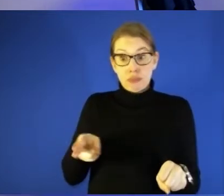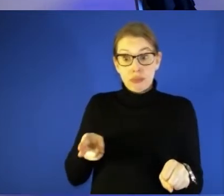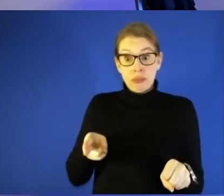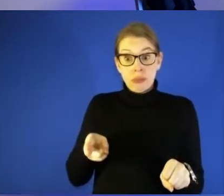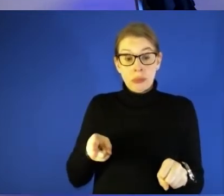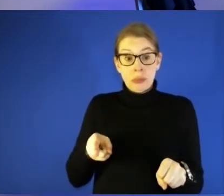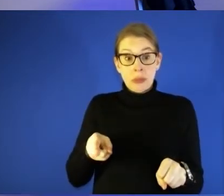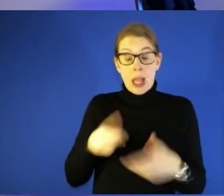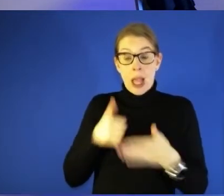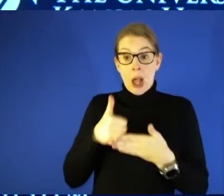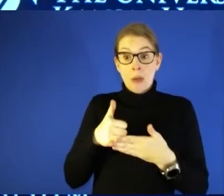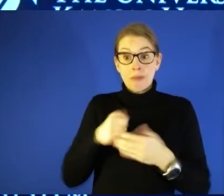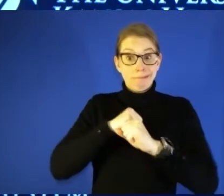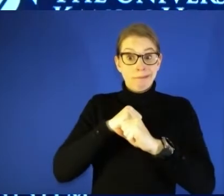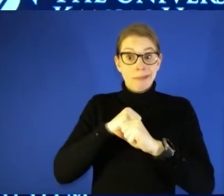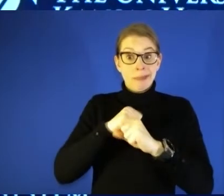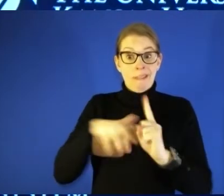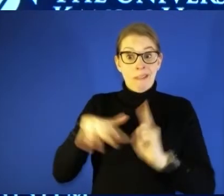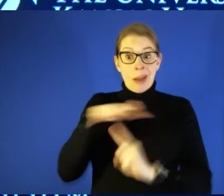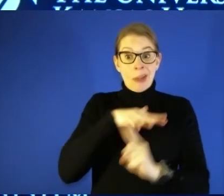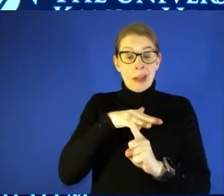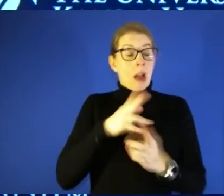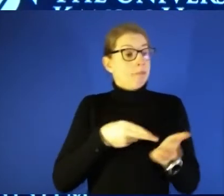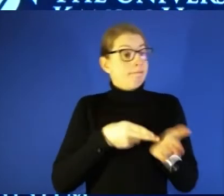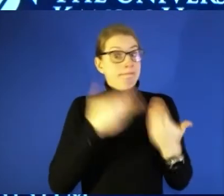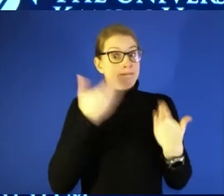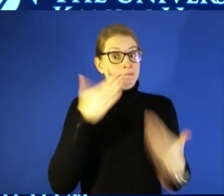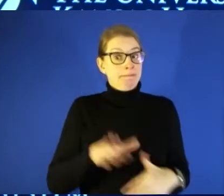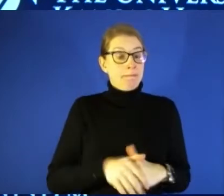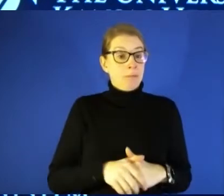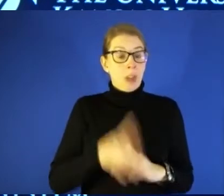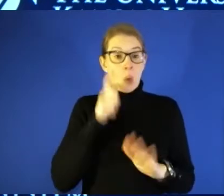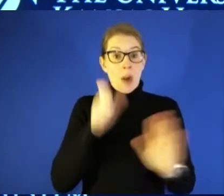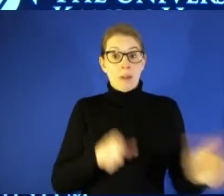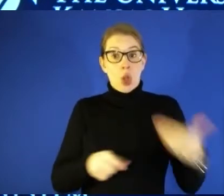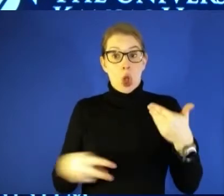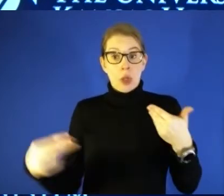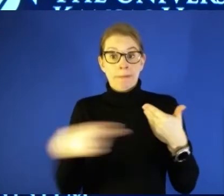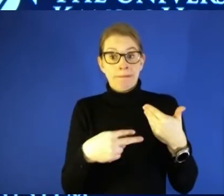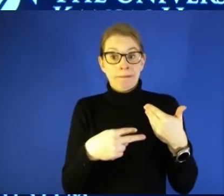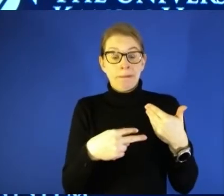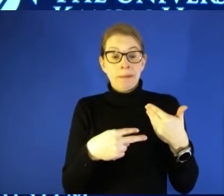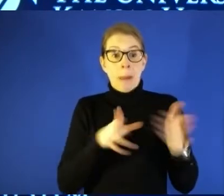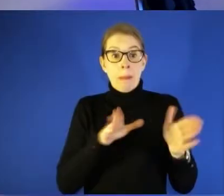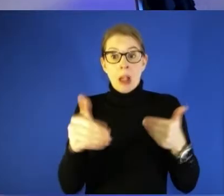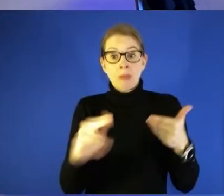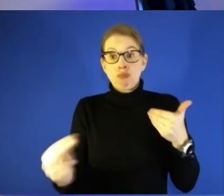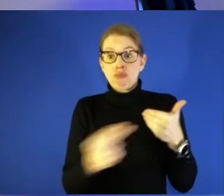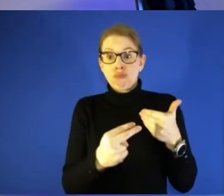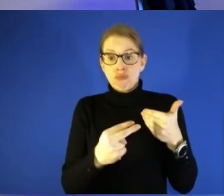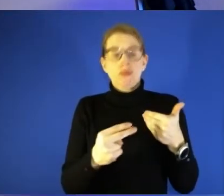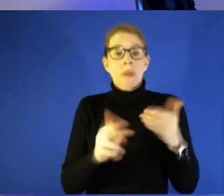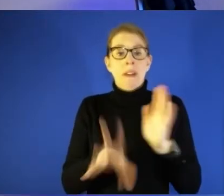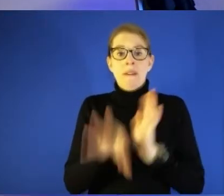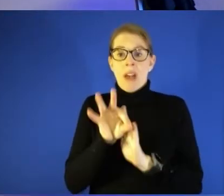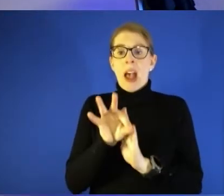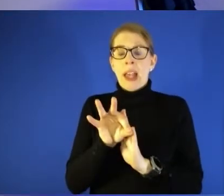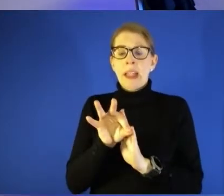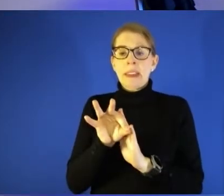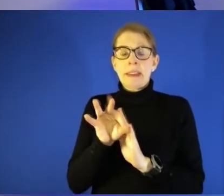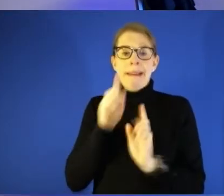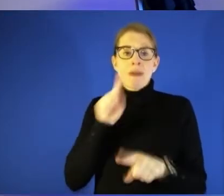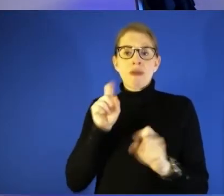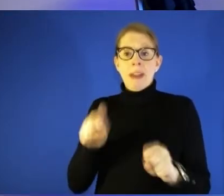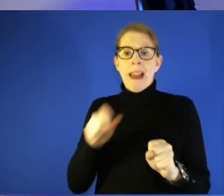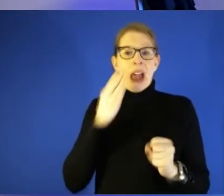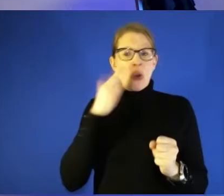I honestly don't know. I'd probably have to look at the back of the bag or the box. Okay, to we see can if find they're- that. We can find that out And I for don't know sure. if all of them have